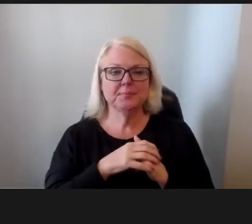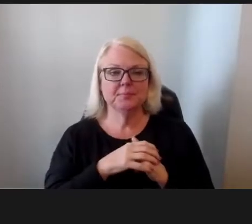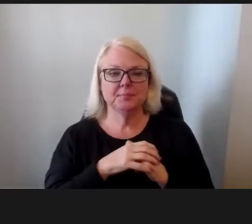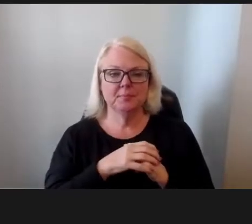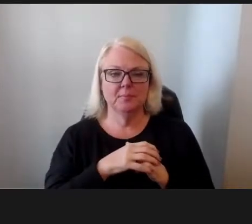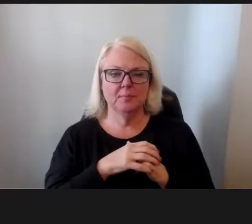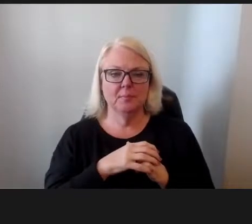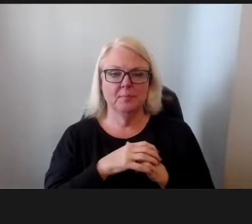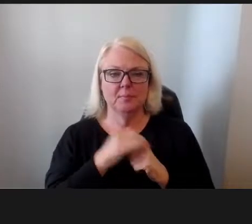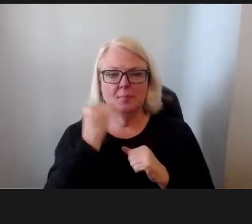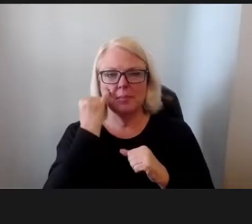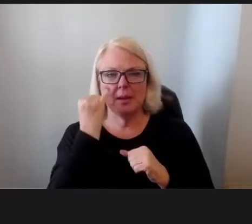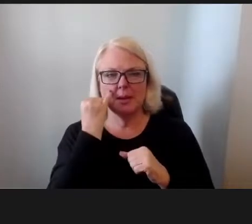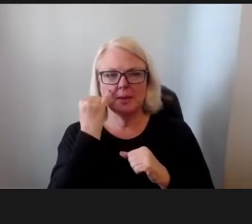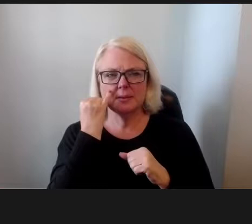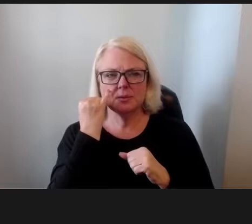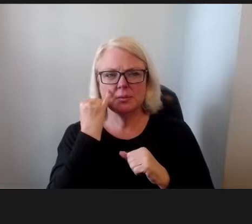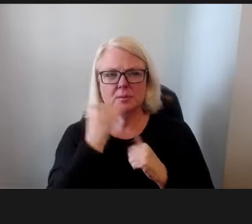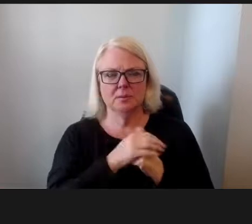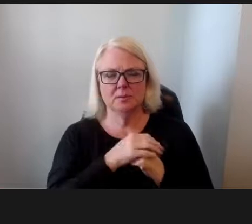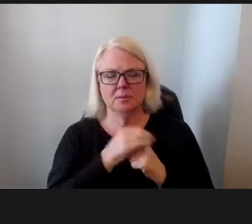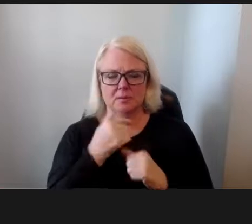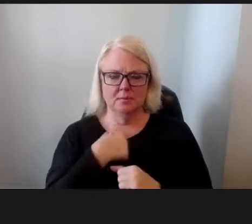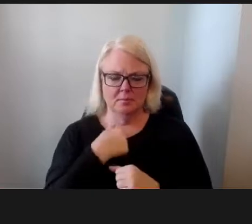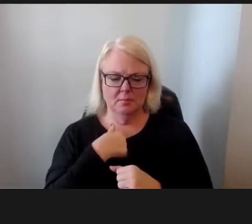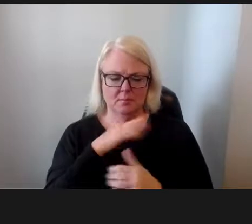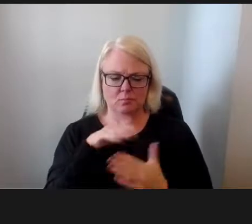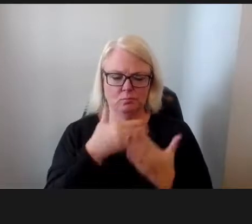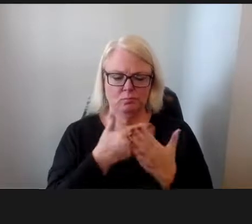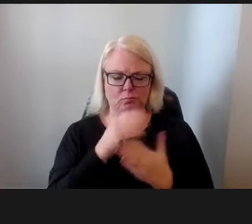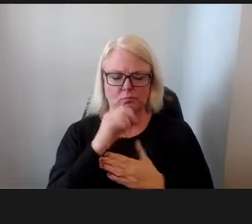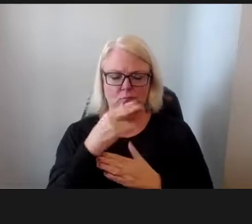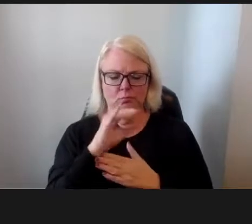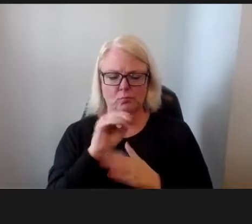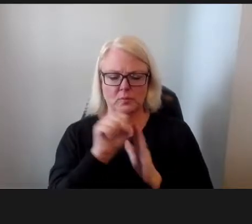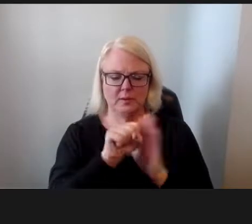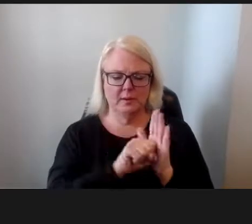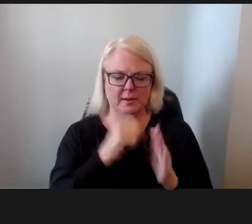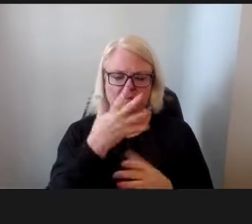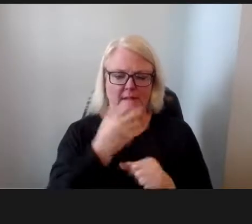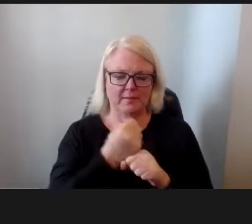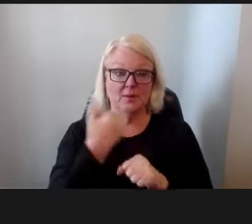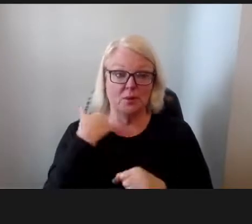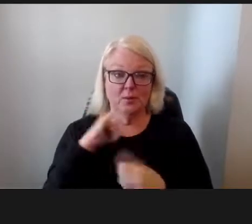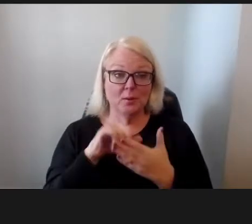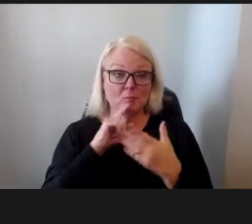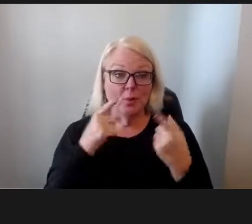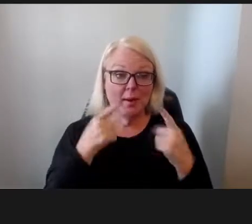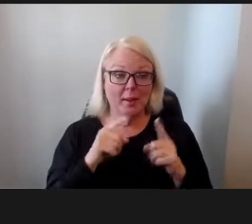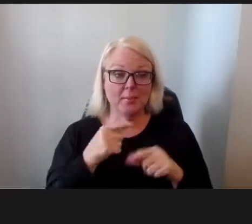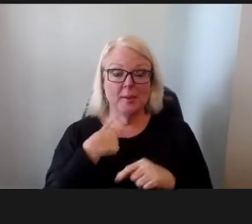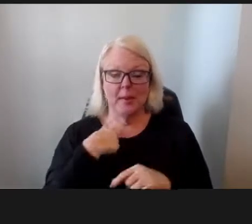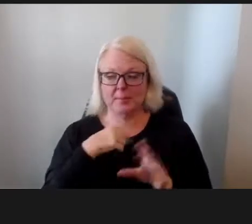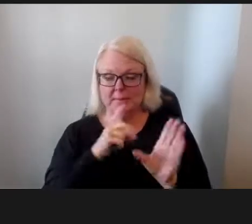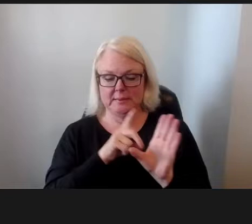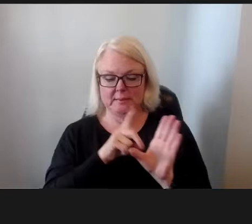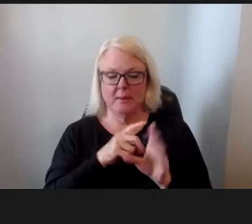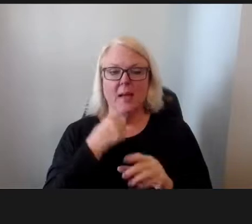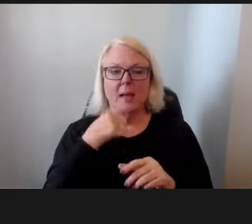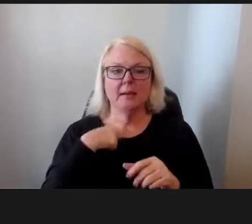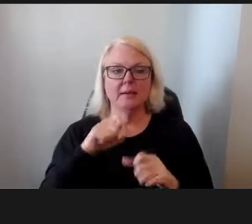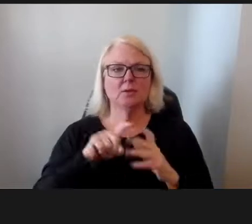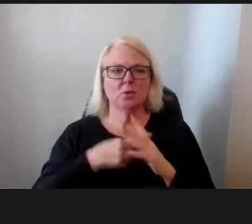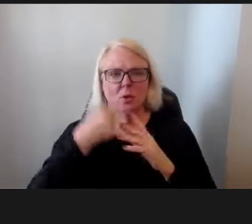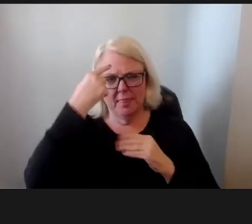Let's imagine that I'm arriving at Ohio State 5 years ago, which happened. I'm disabled and I need to start